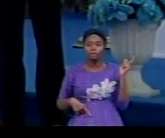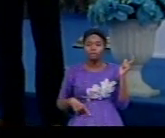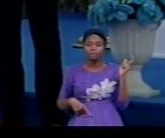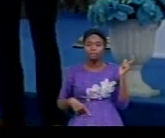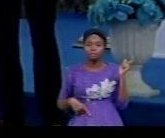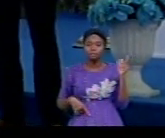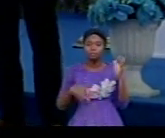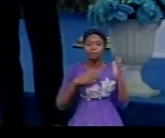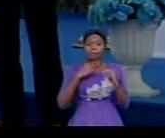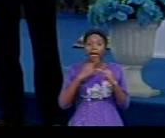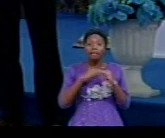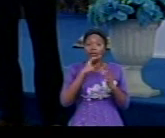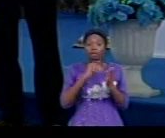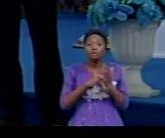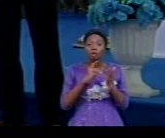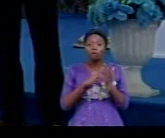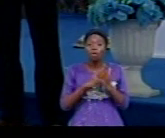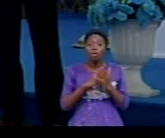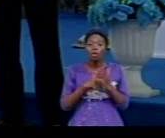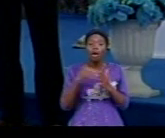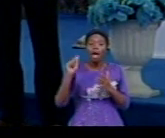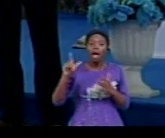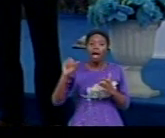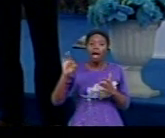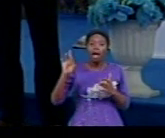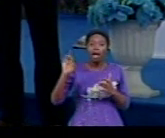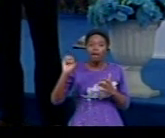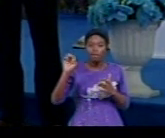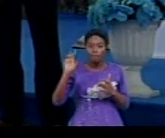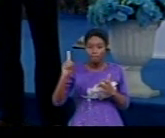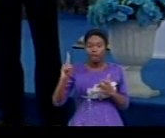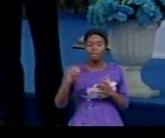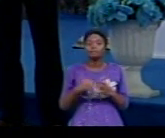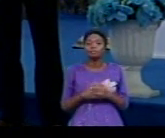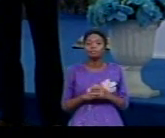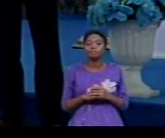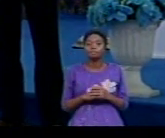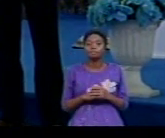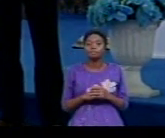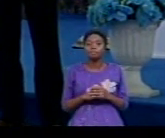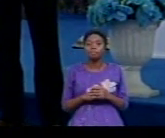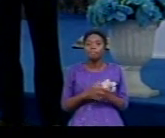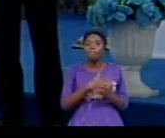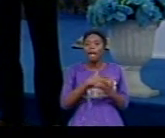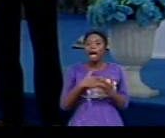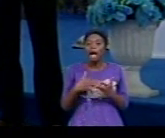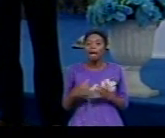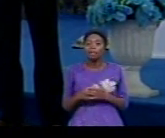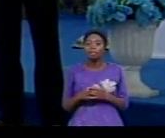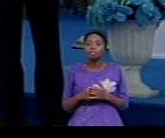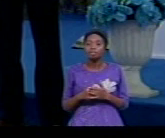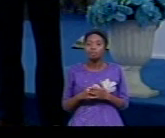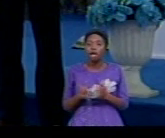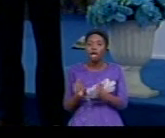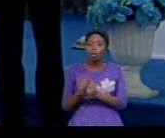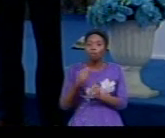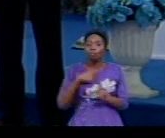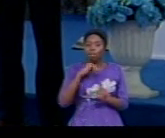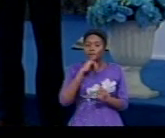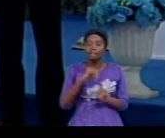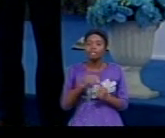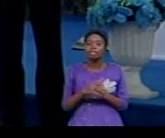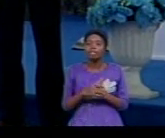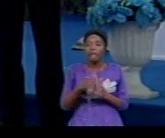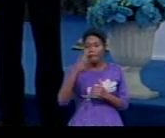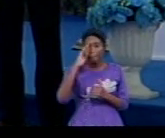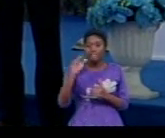My name is Dr. Alfred Onwa, a medical practitioner. And beside me is Mr.